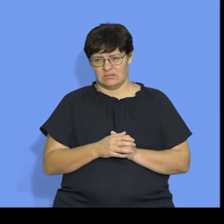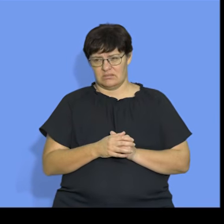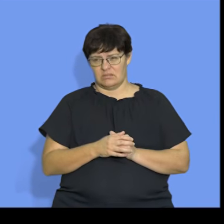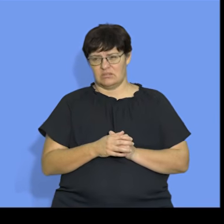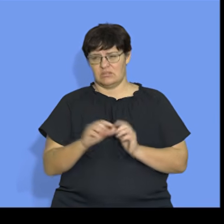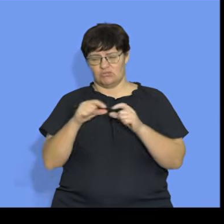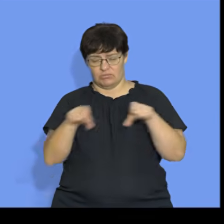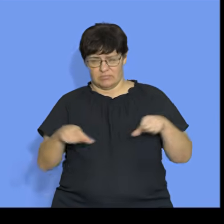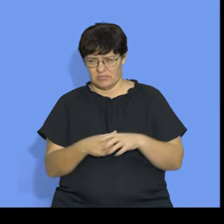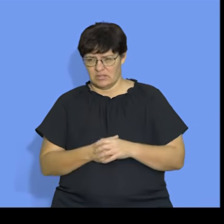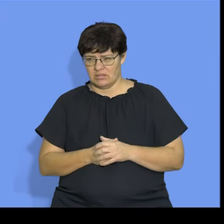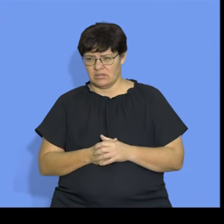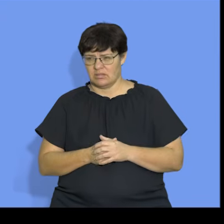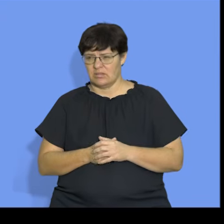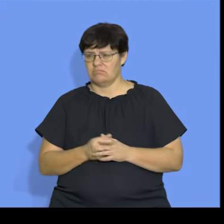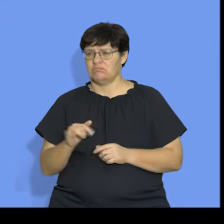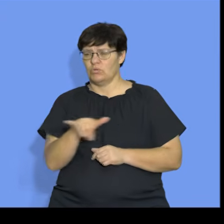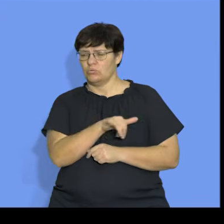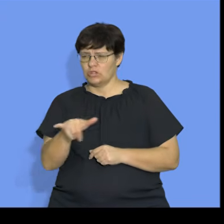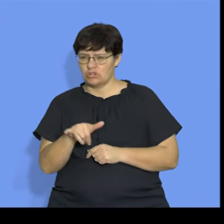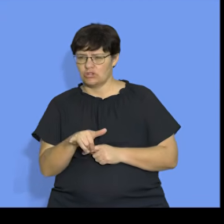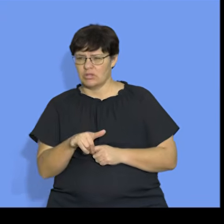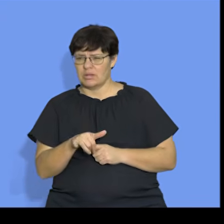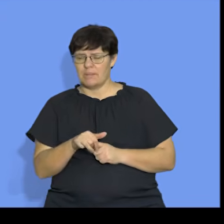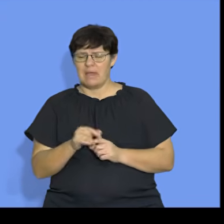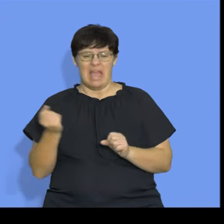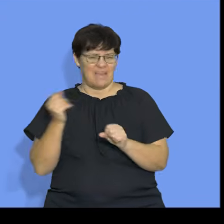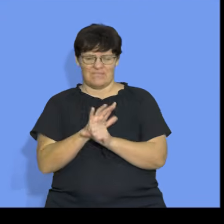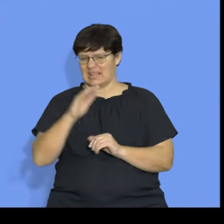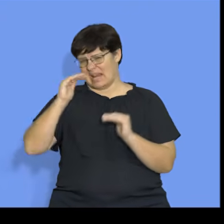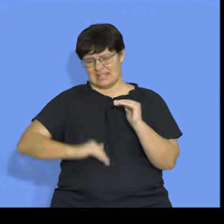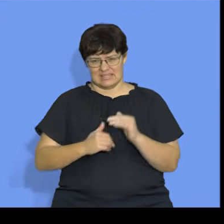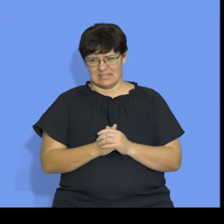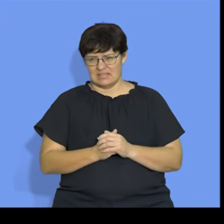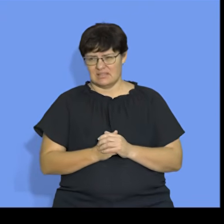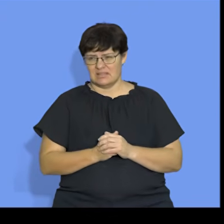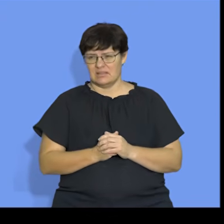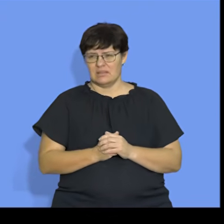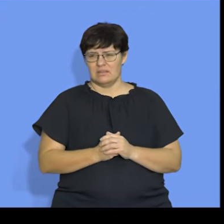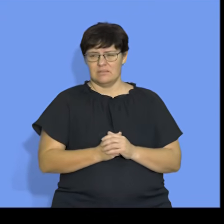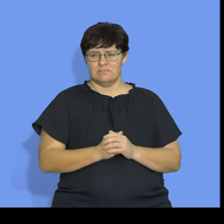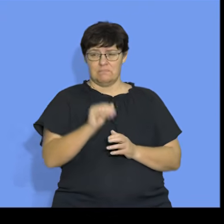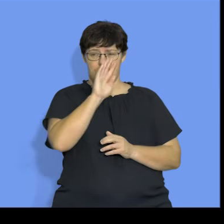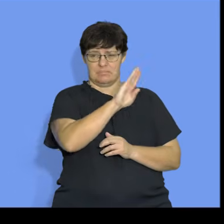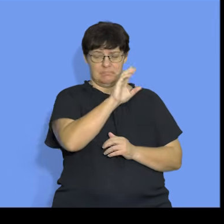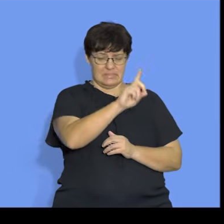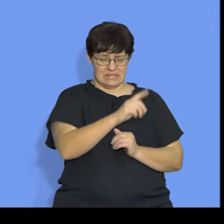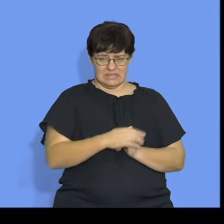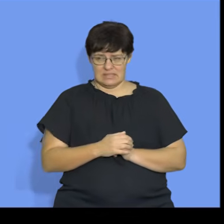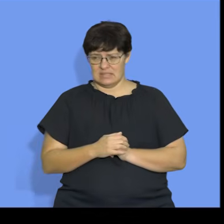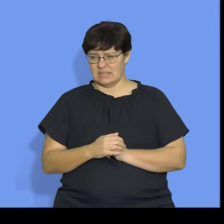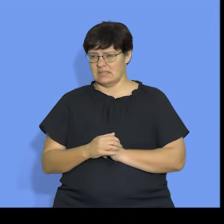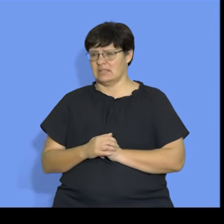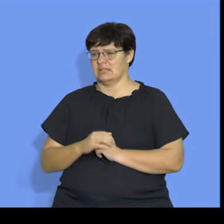strip. So which antibiotic was least effective? Here we had B and D,